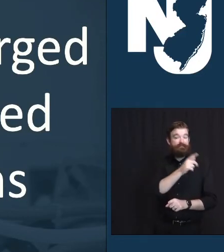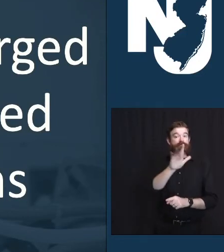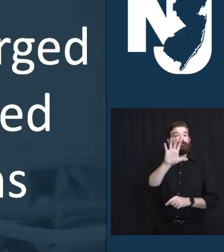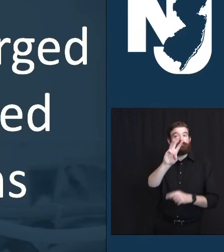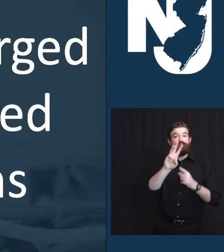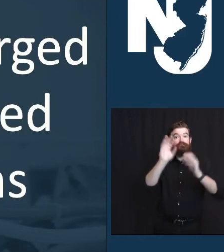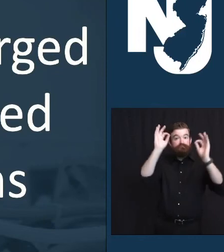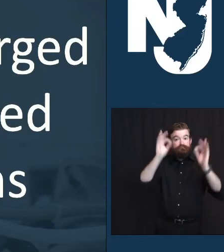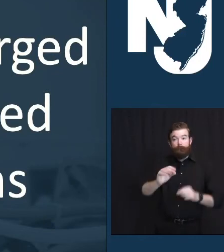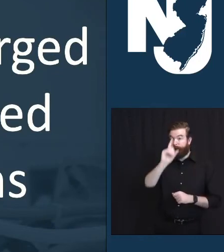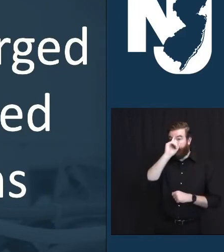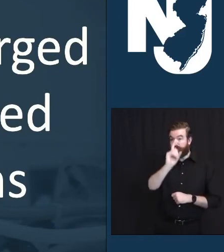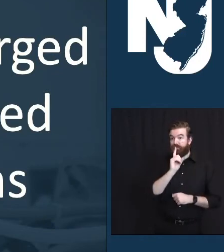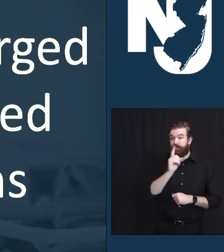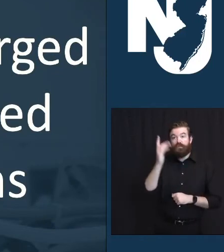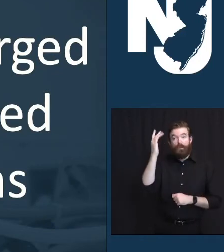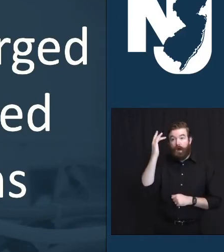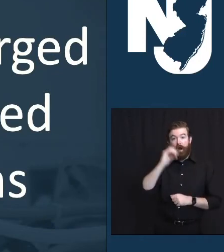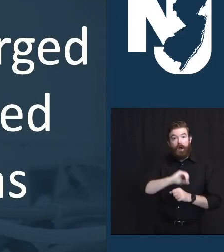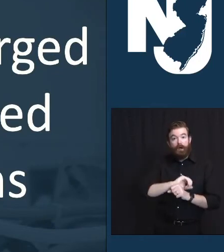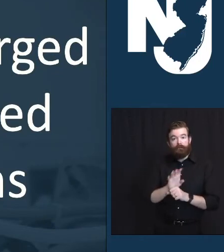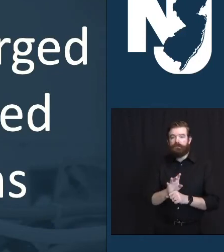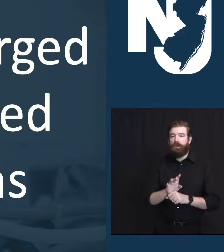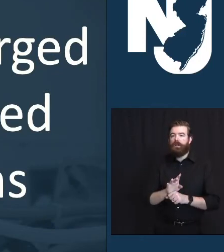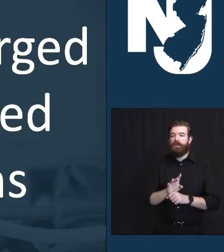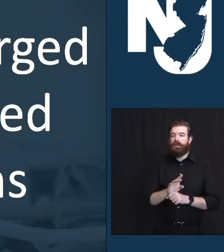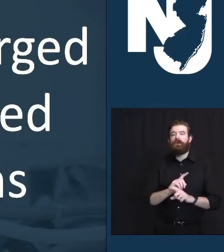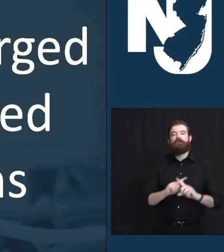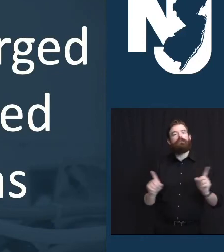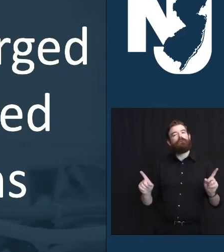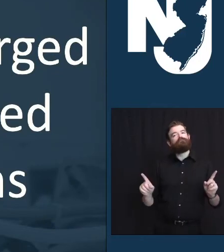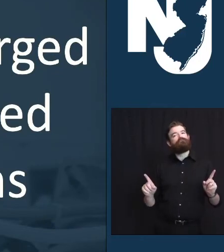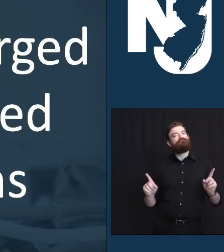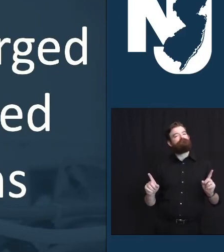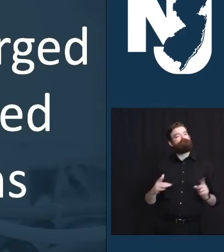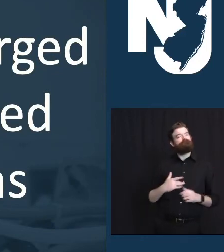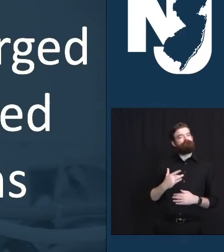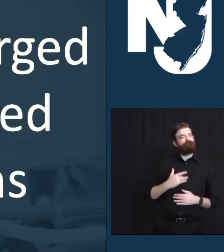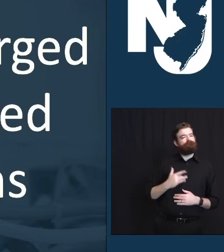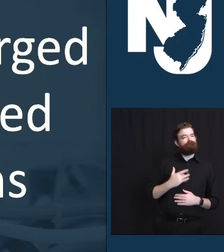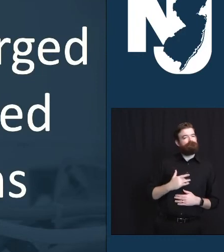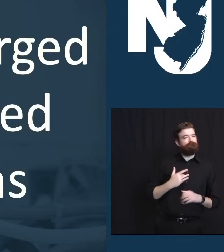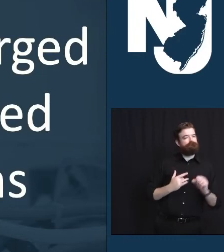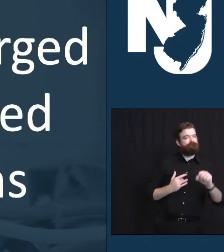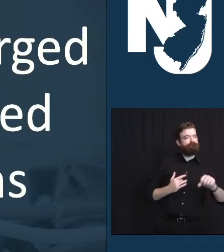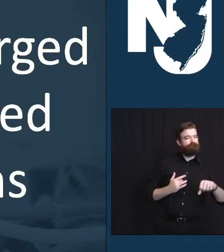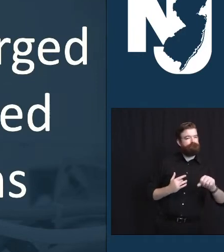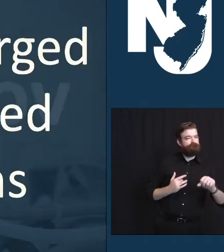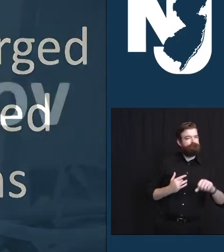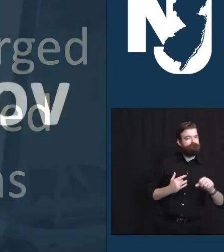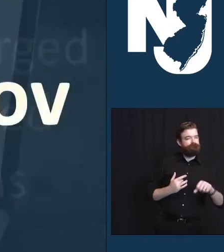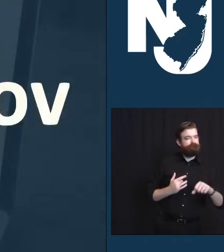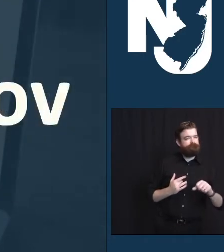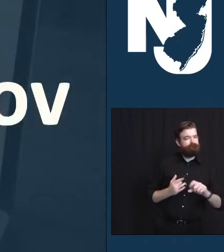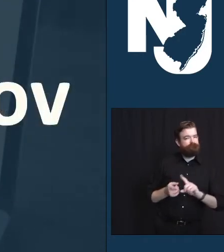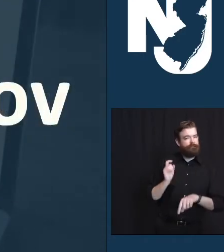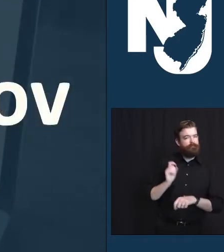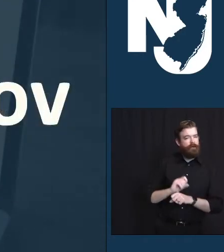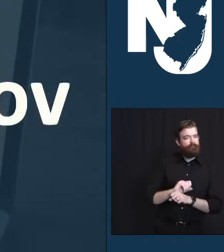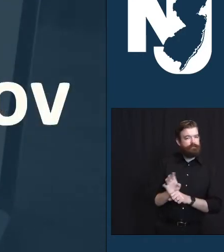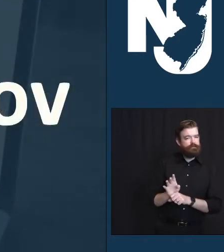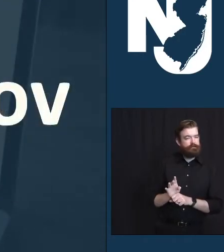COVID confirmed, but to give you a spot sense of the numbers and the reality. In all of these important